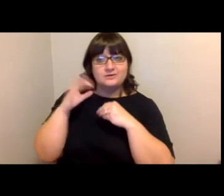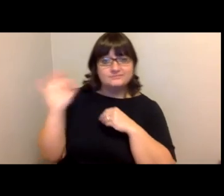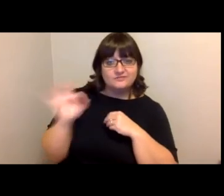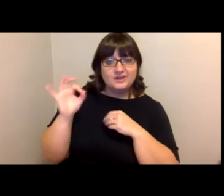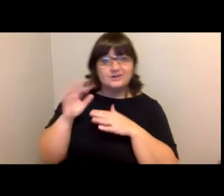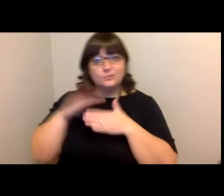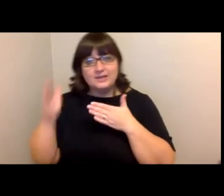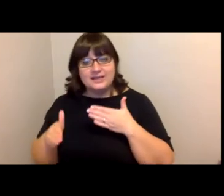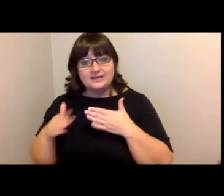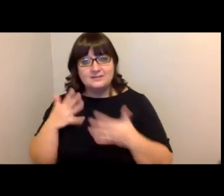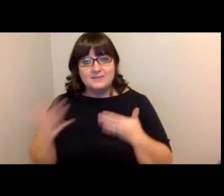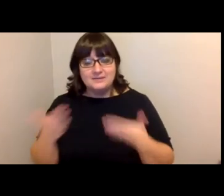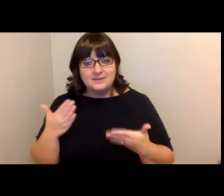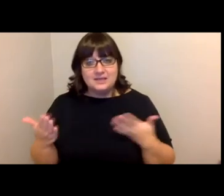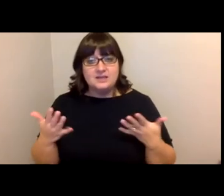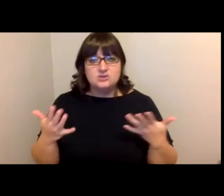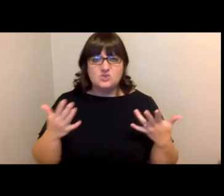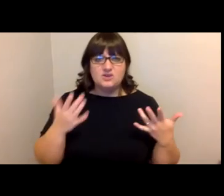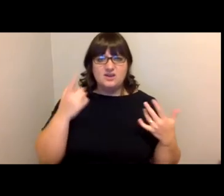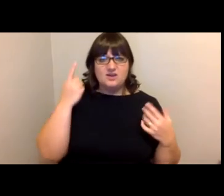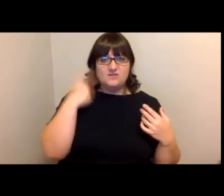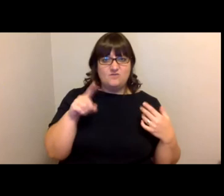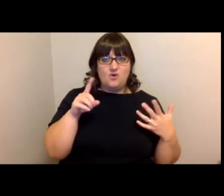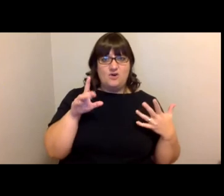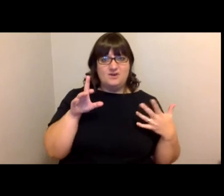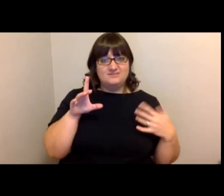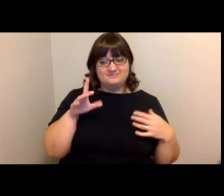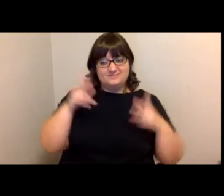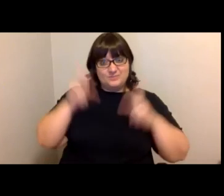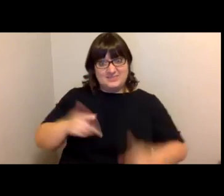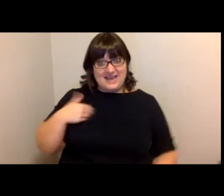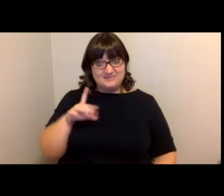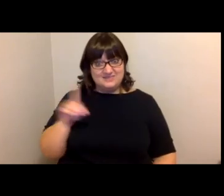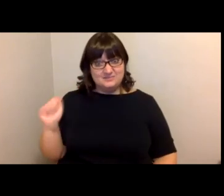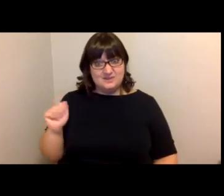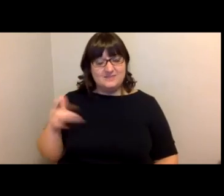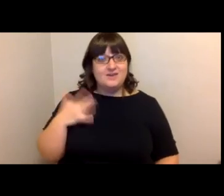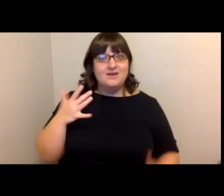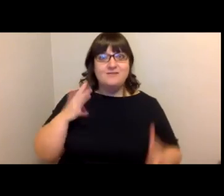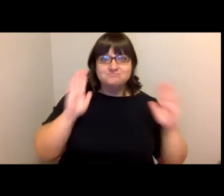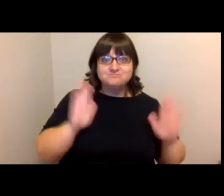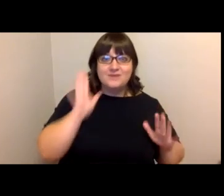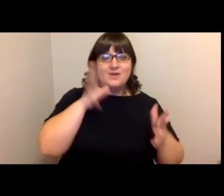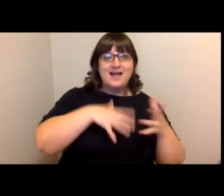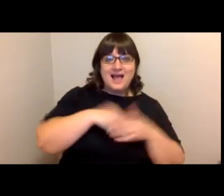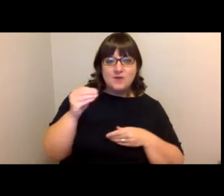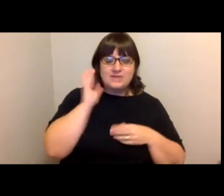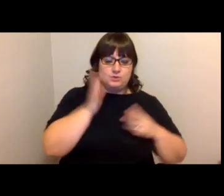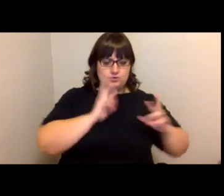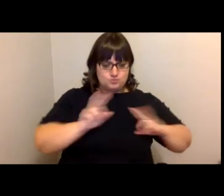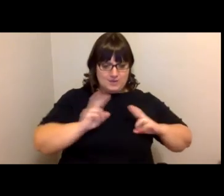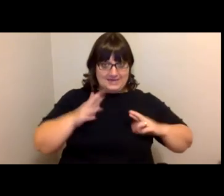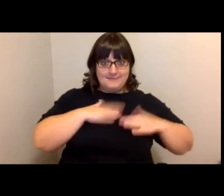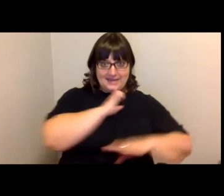that's the goal this week. We're going to go out. I'm going to go out of the house. I'm going to prepare my energy. I'm going to prepare